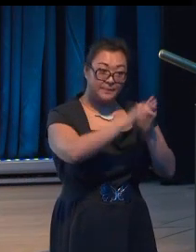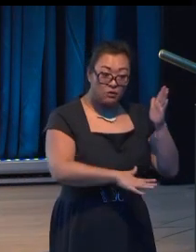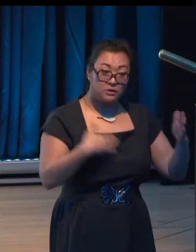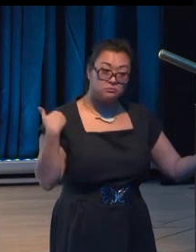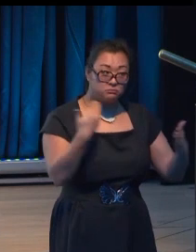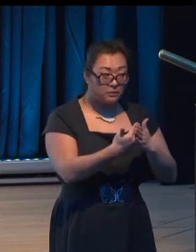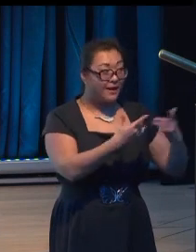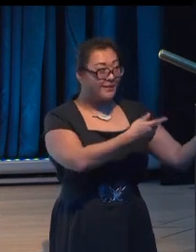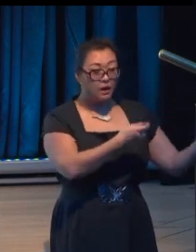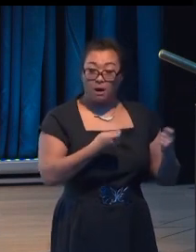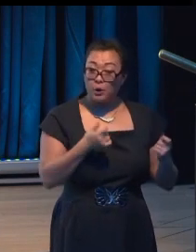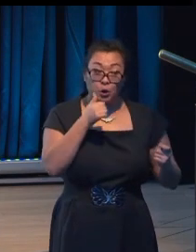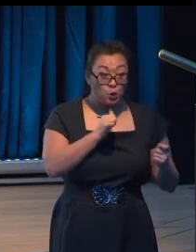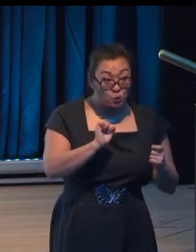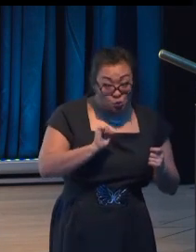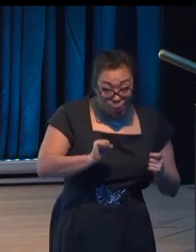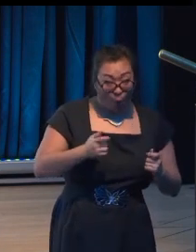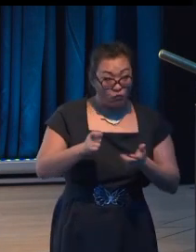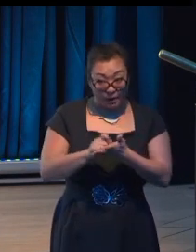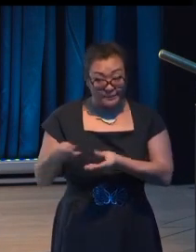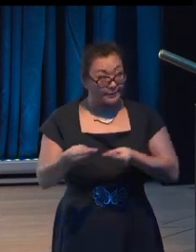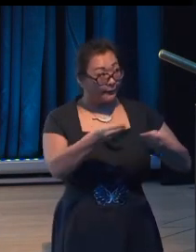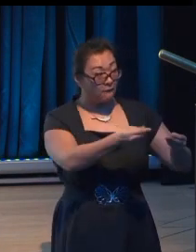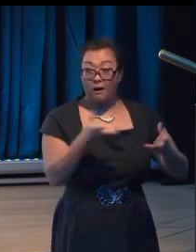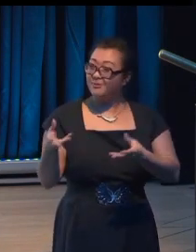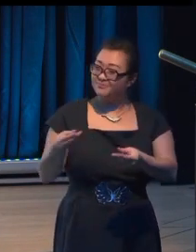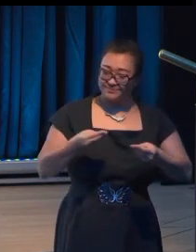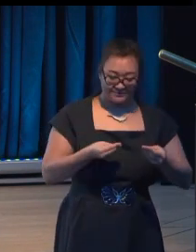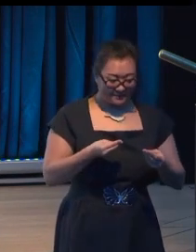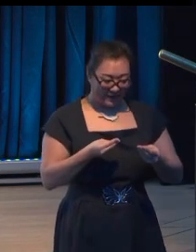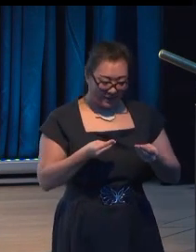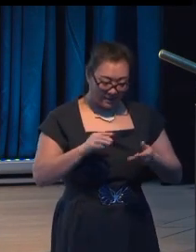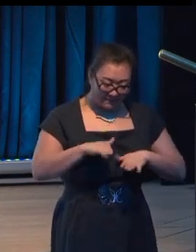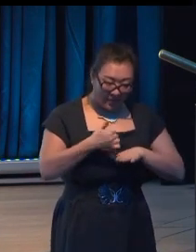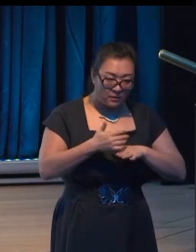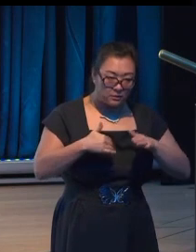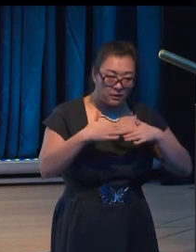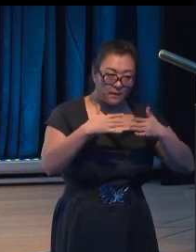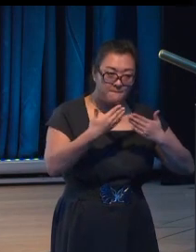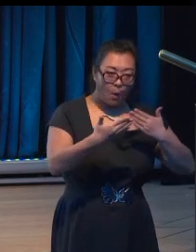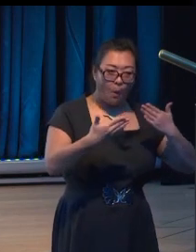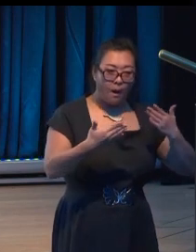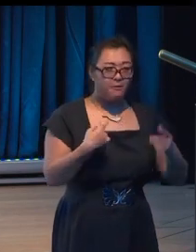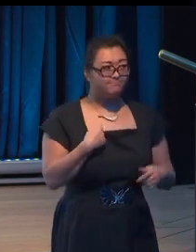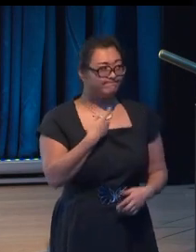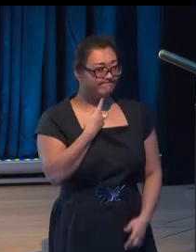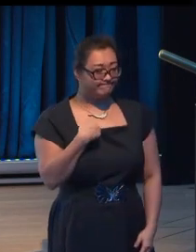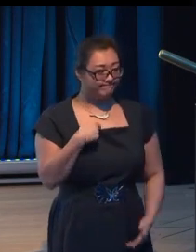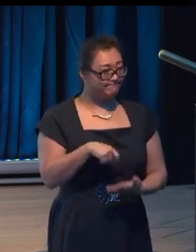themselves. This comes again from recognizing that game writing is a very collaborative role, and that it takes more than one person to get to a final